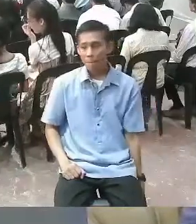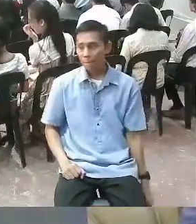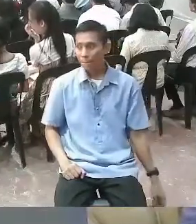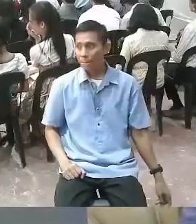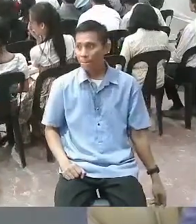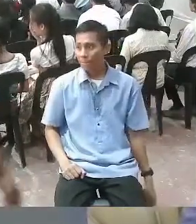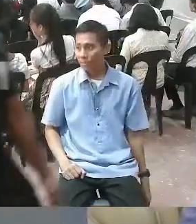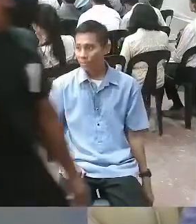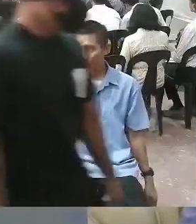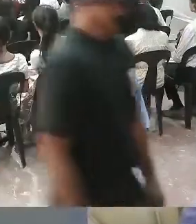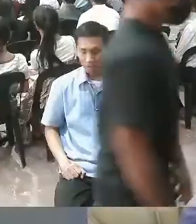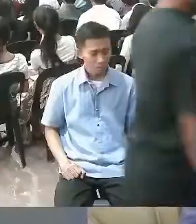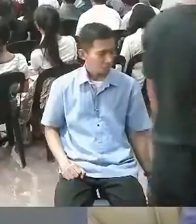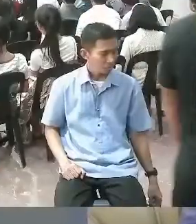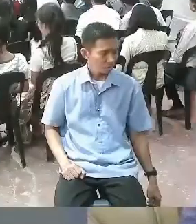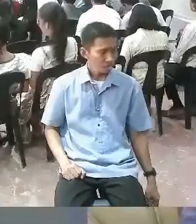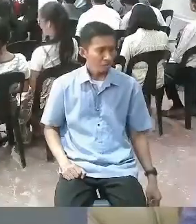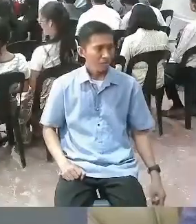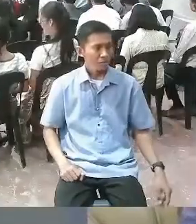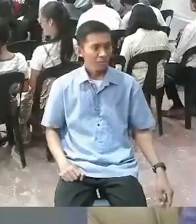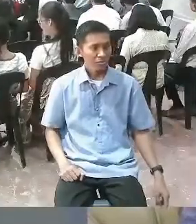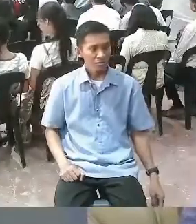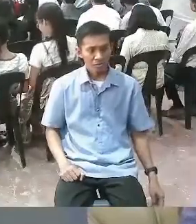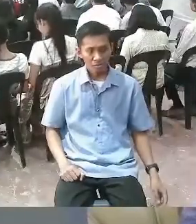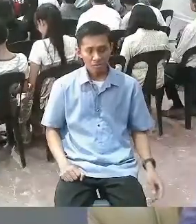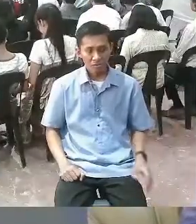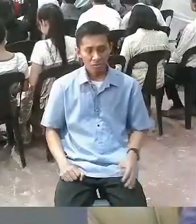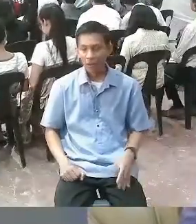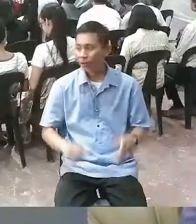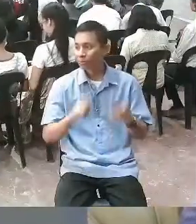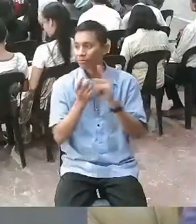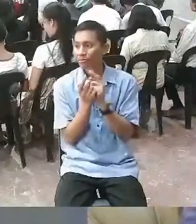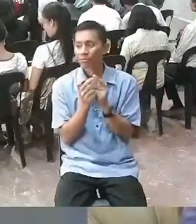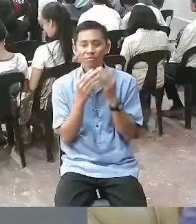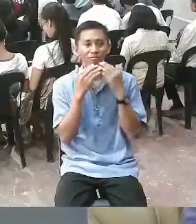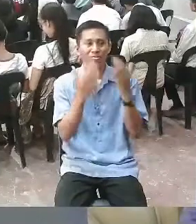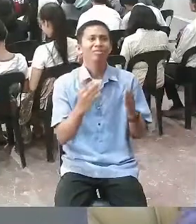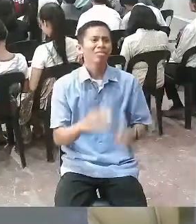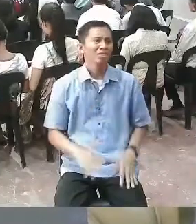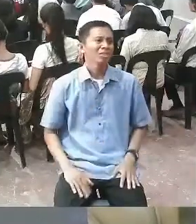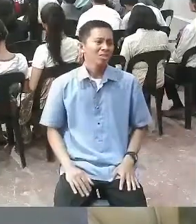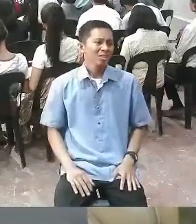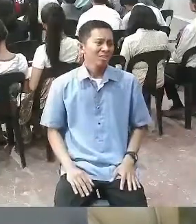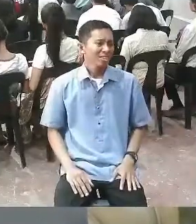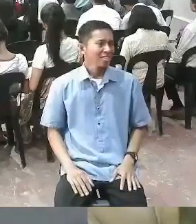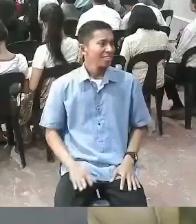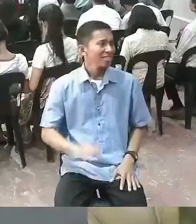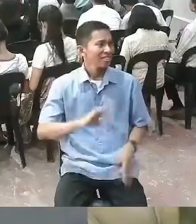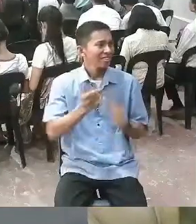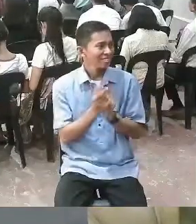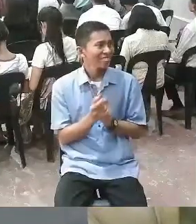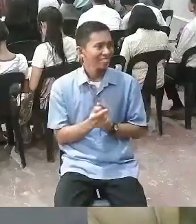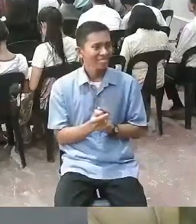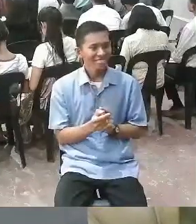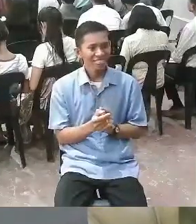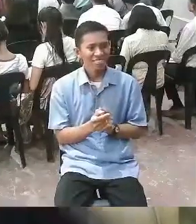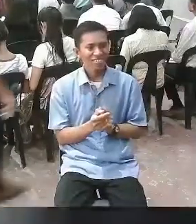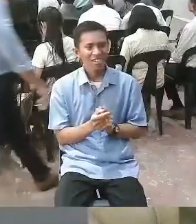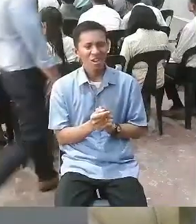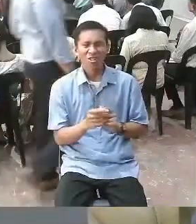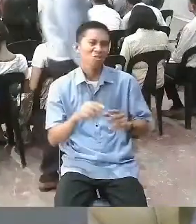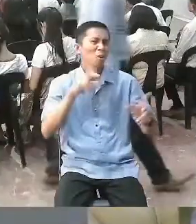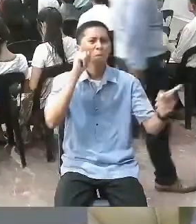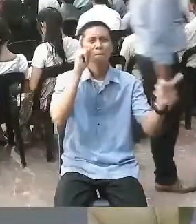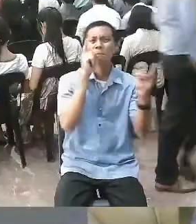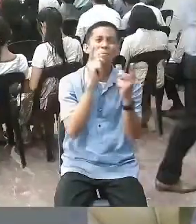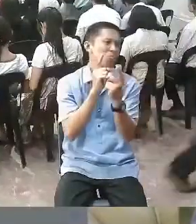Or even better, you are a righteous saint. Okay? The Apostle Paul